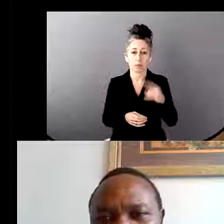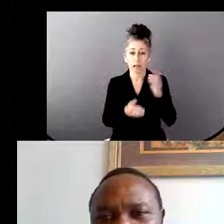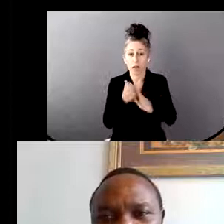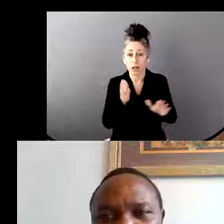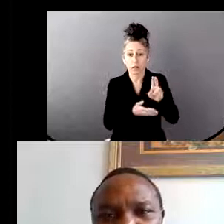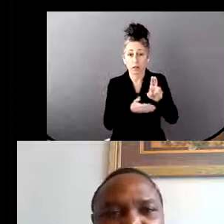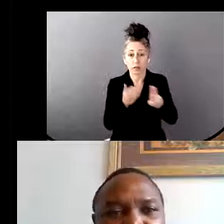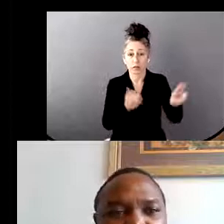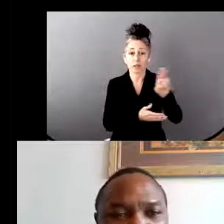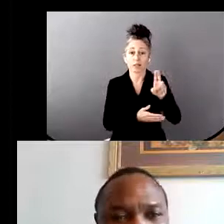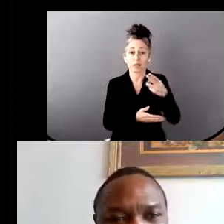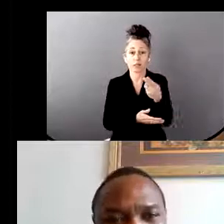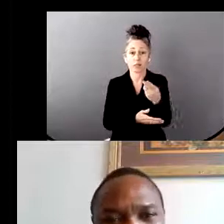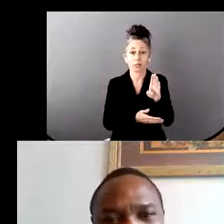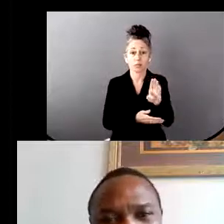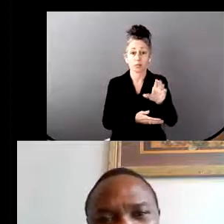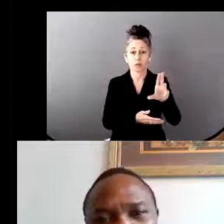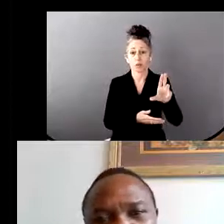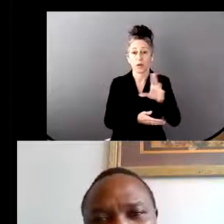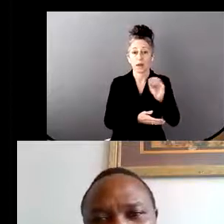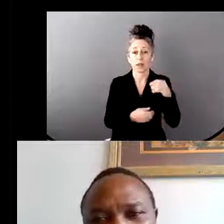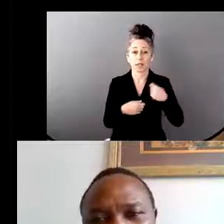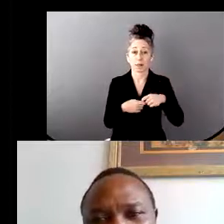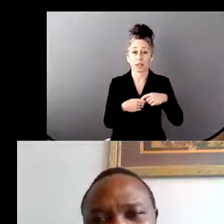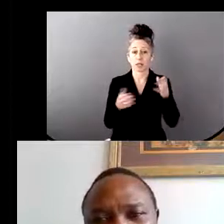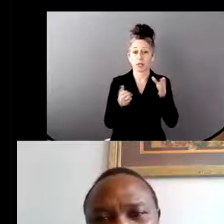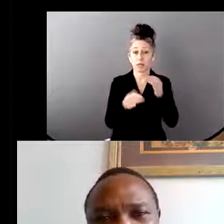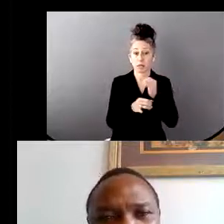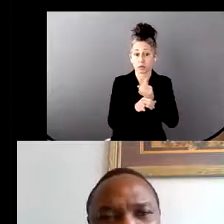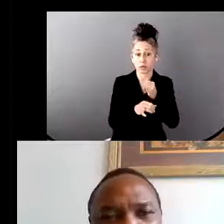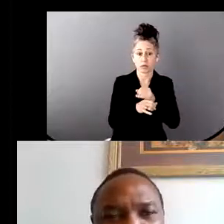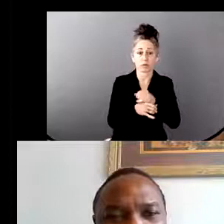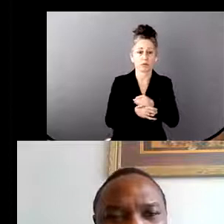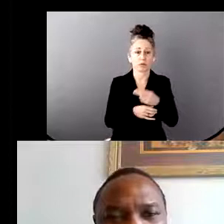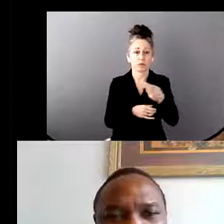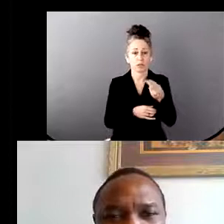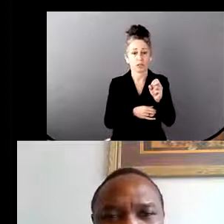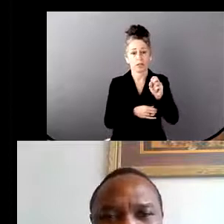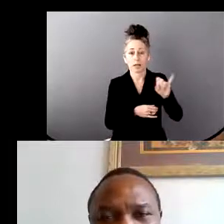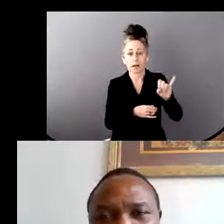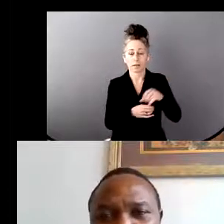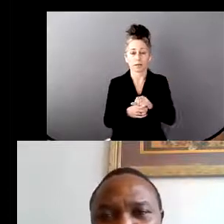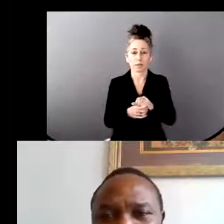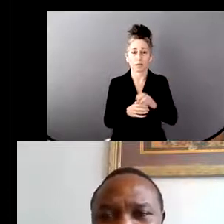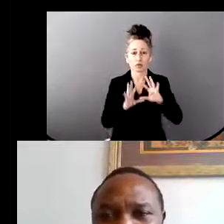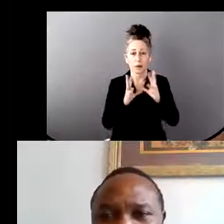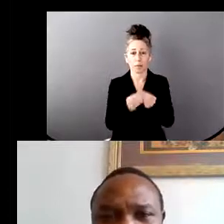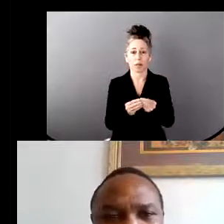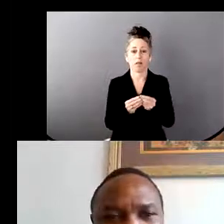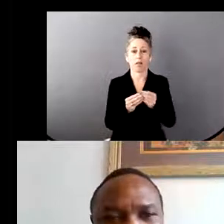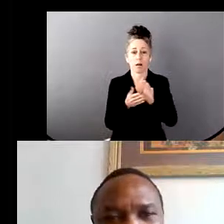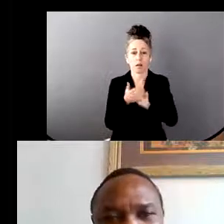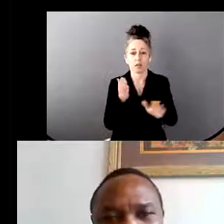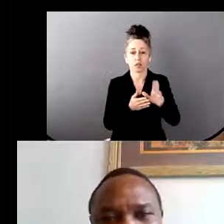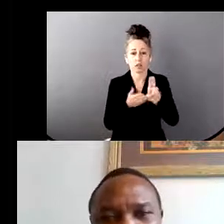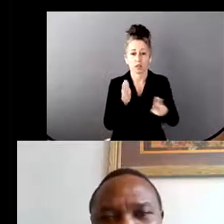as HBCUs, Hispanic serving institutions, tribal colleges and universities, and Asian American and Native American Pacific Islander